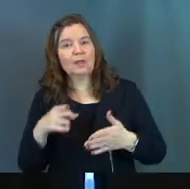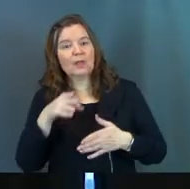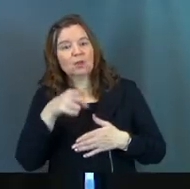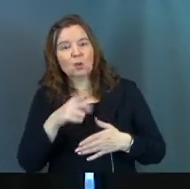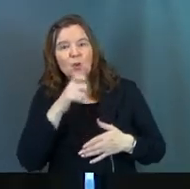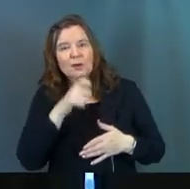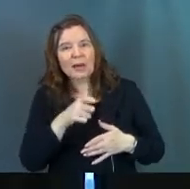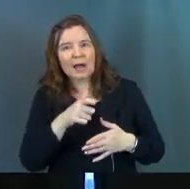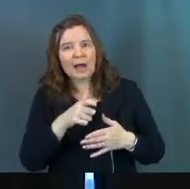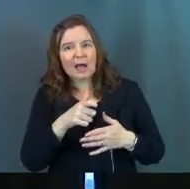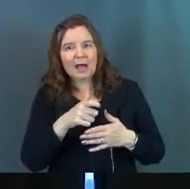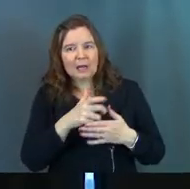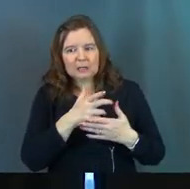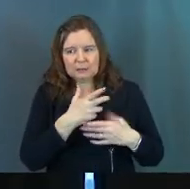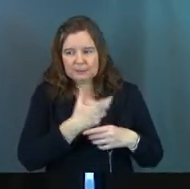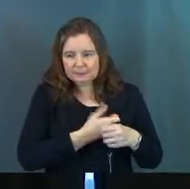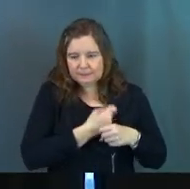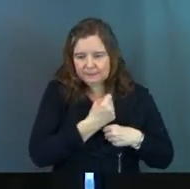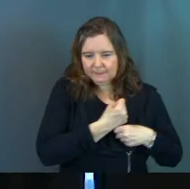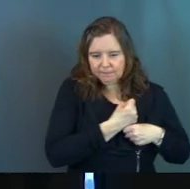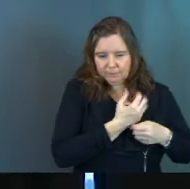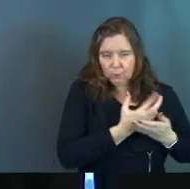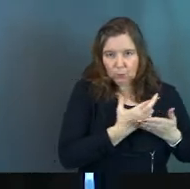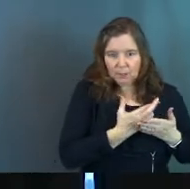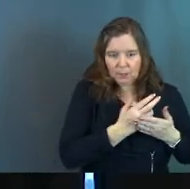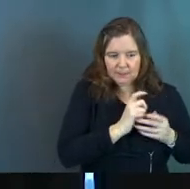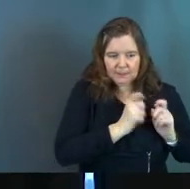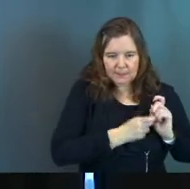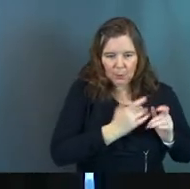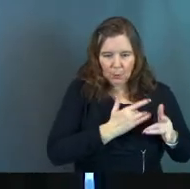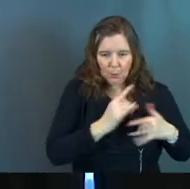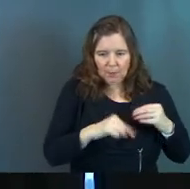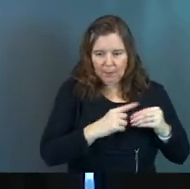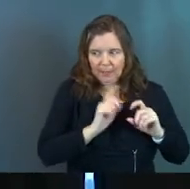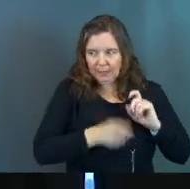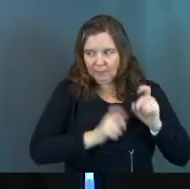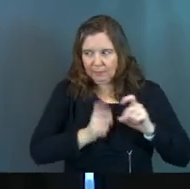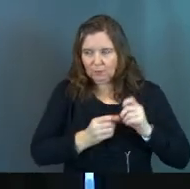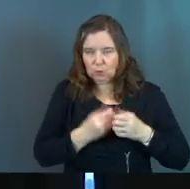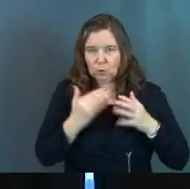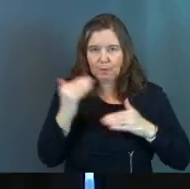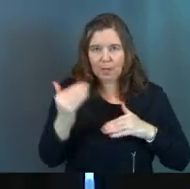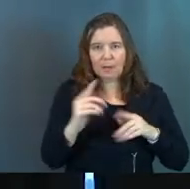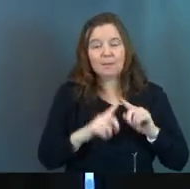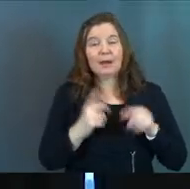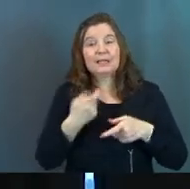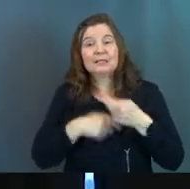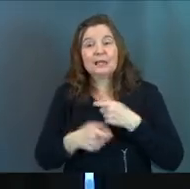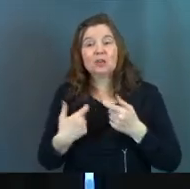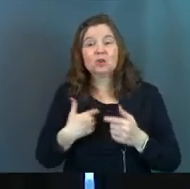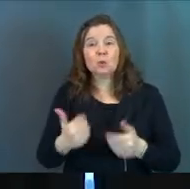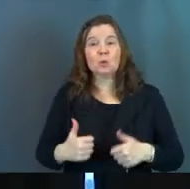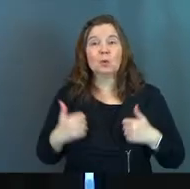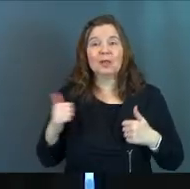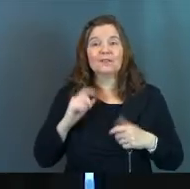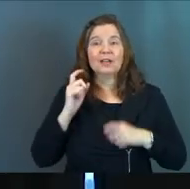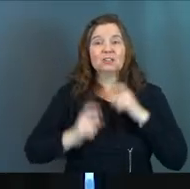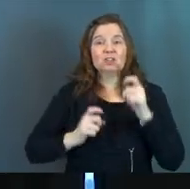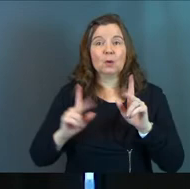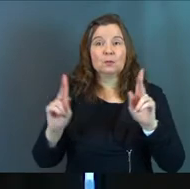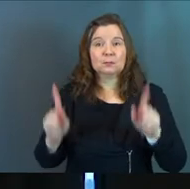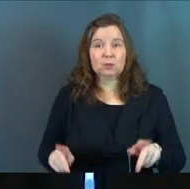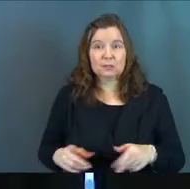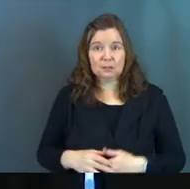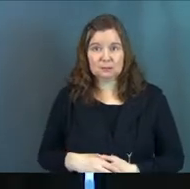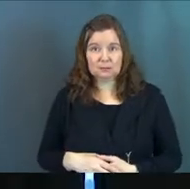that you're not rationing your resources and always worried about giving away too much, but that instead you live as a generous